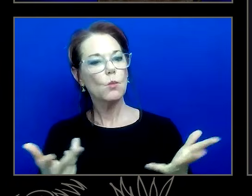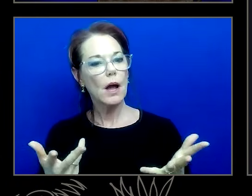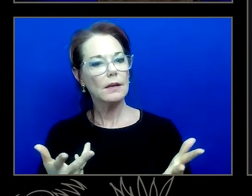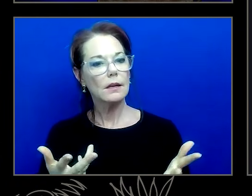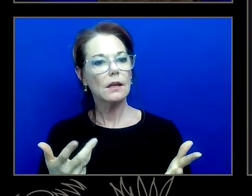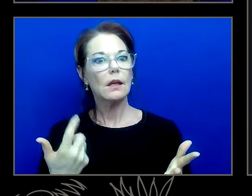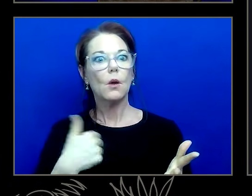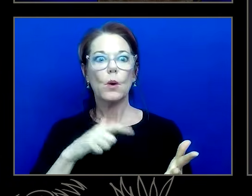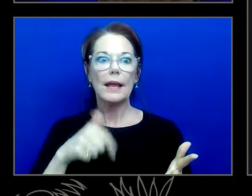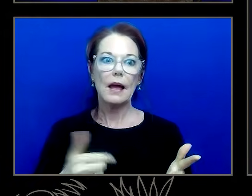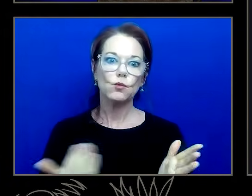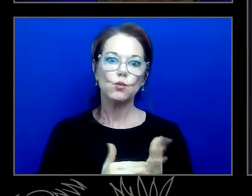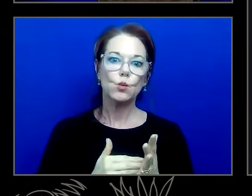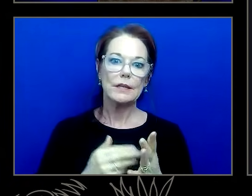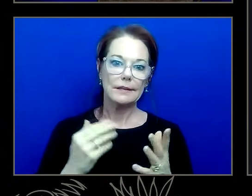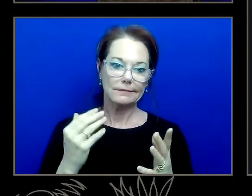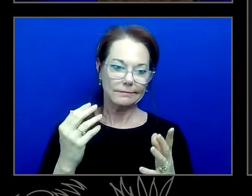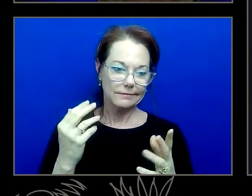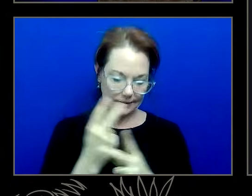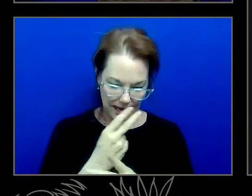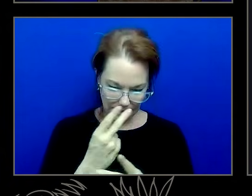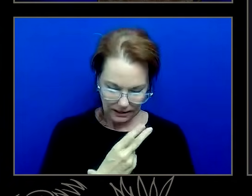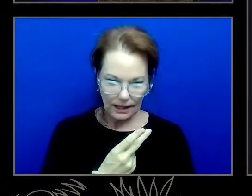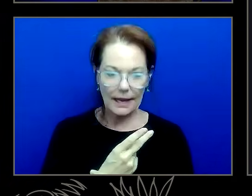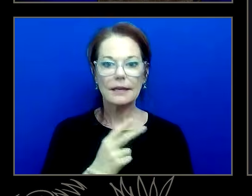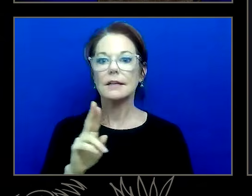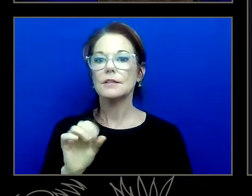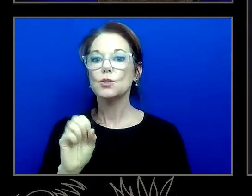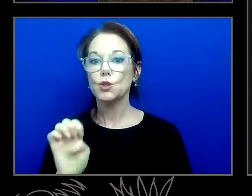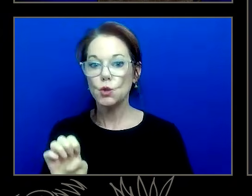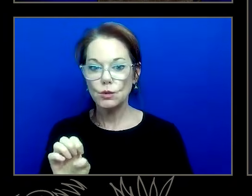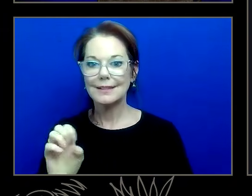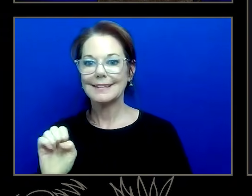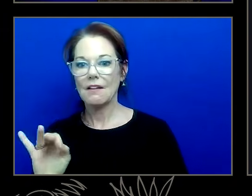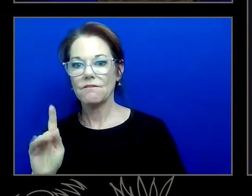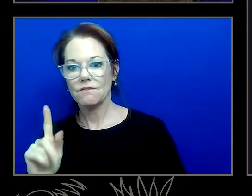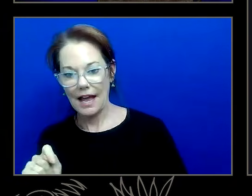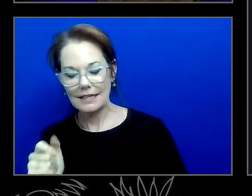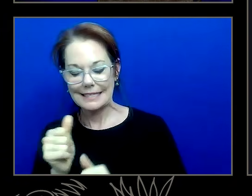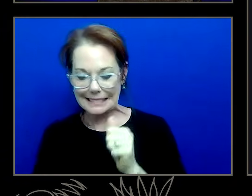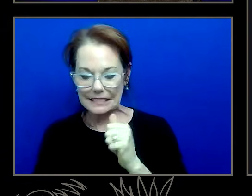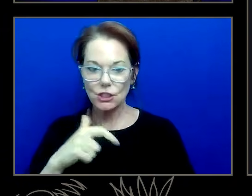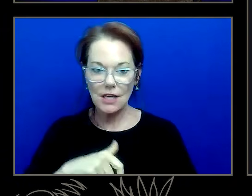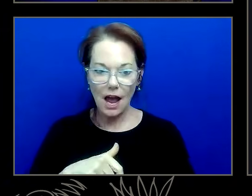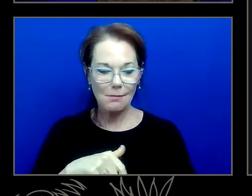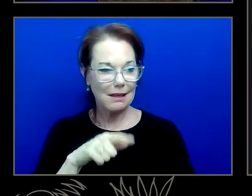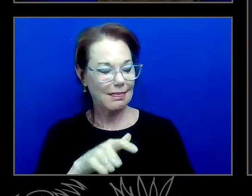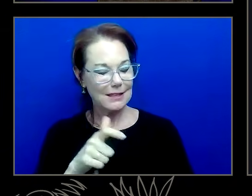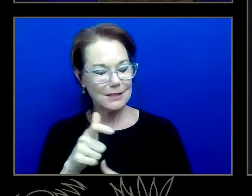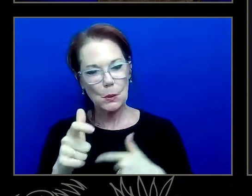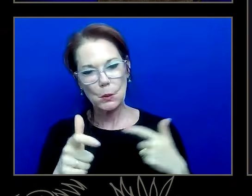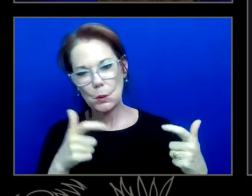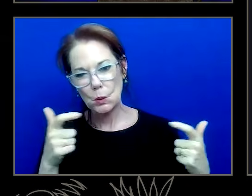to recalculate those in a use effect every single time. And this is a huge